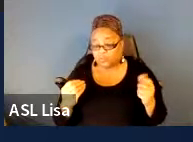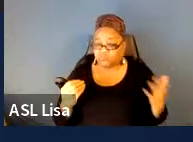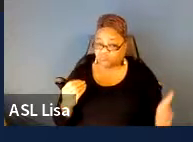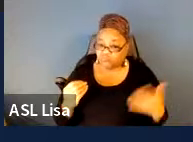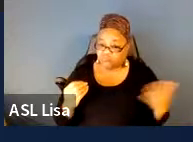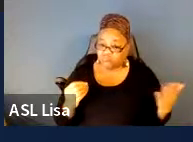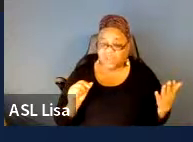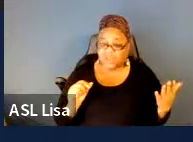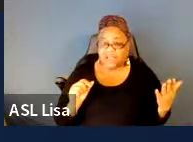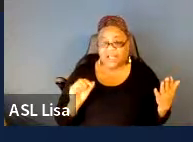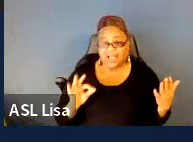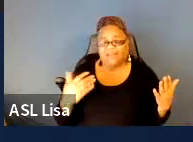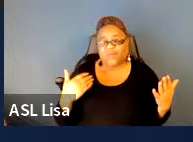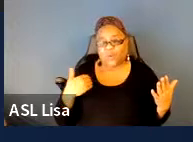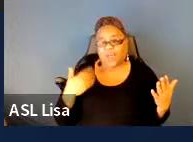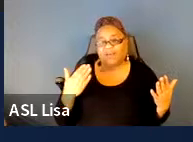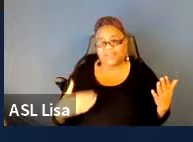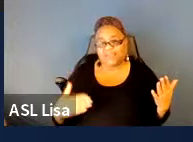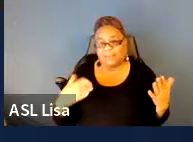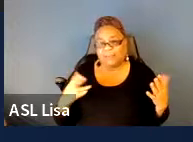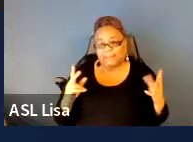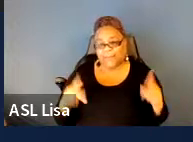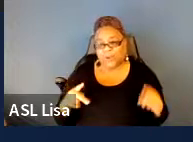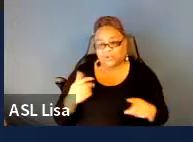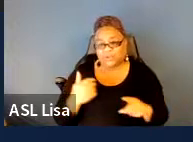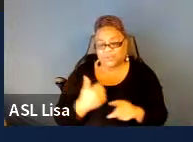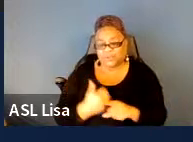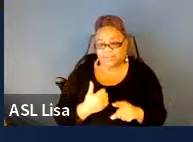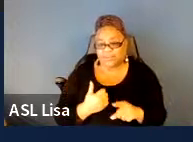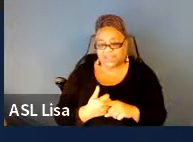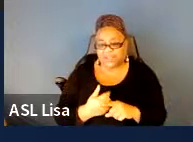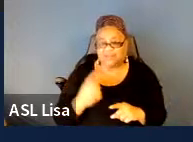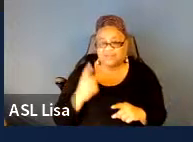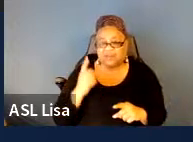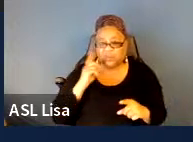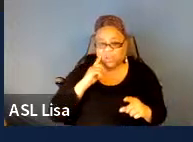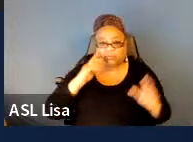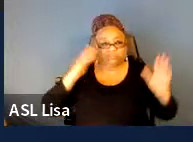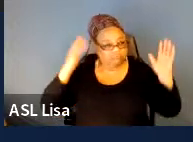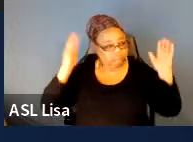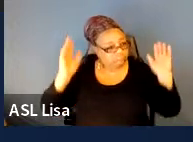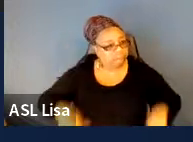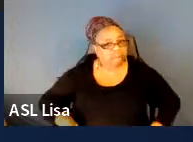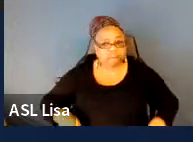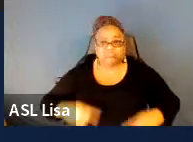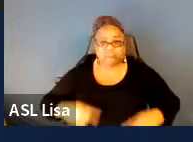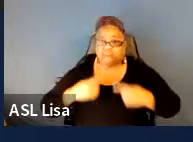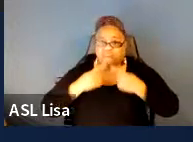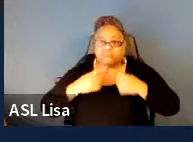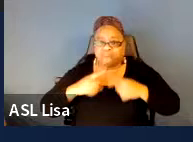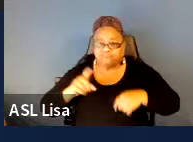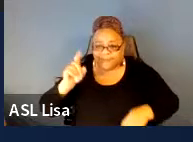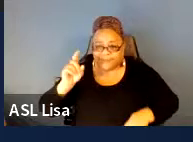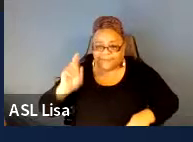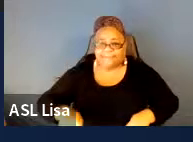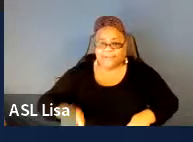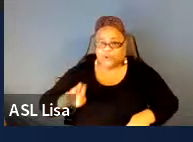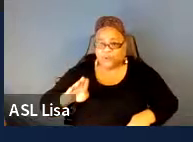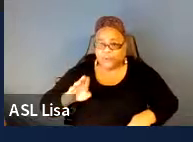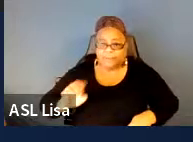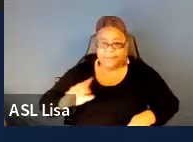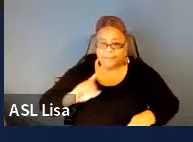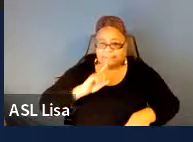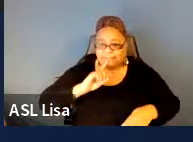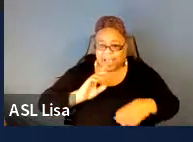you have some person who's going to go all out and say this needs to be the